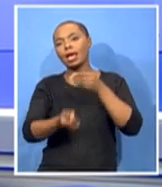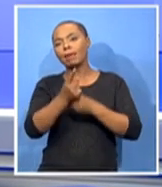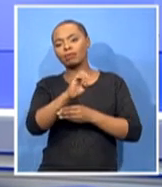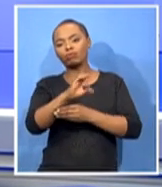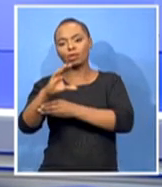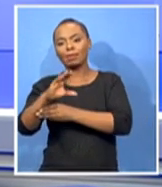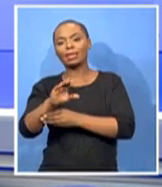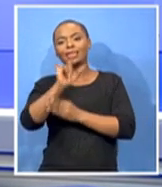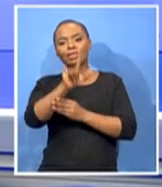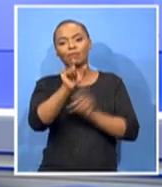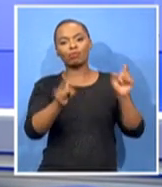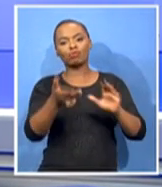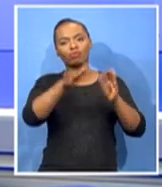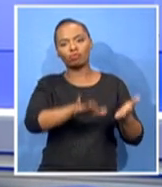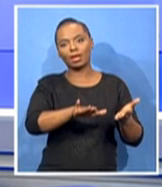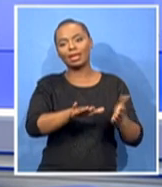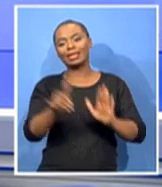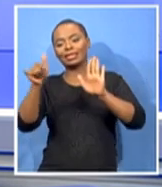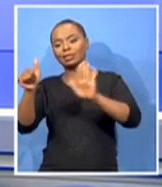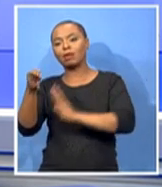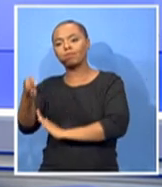currently in hospital. And as it